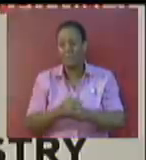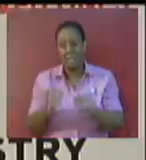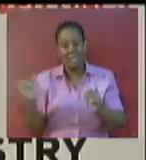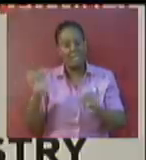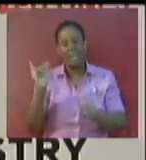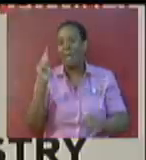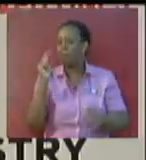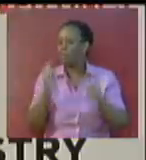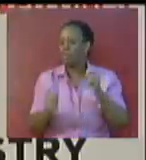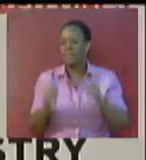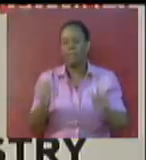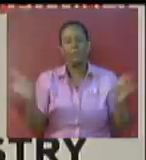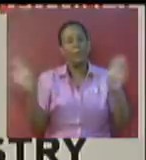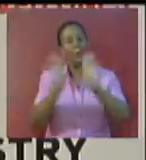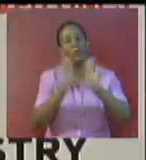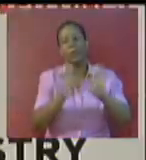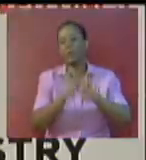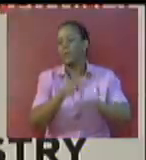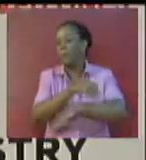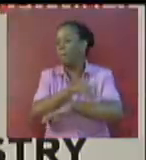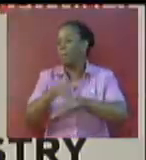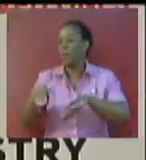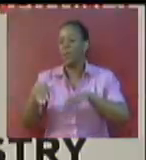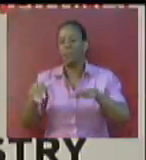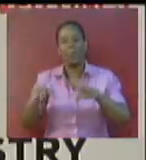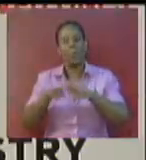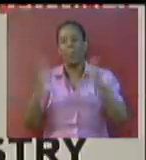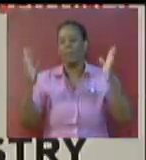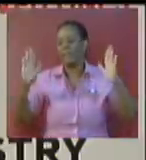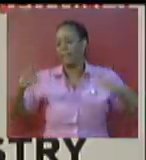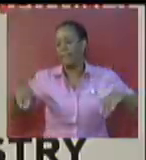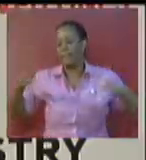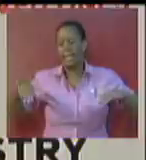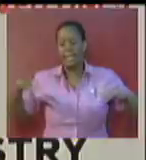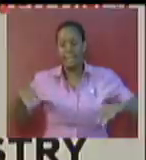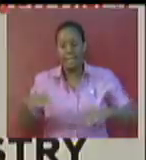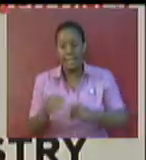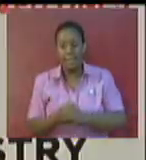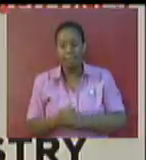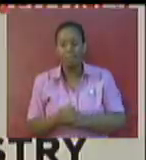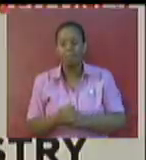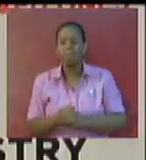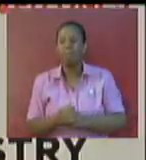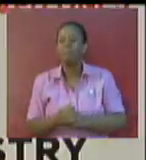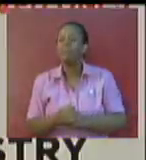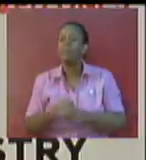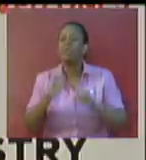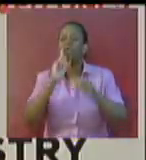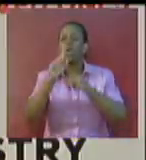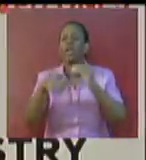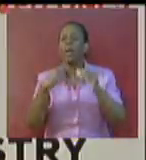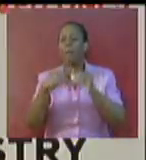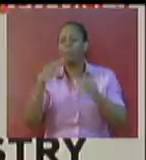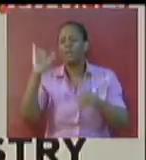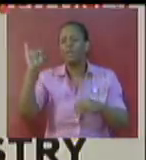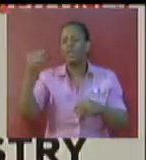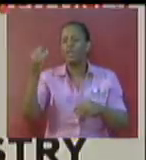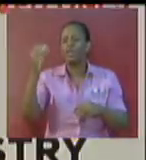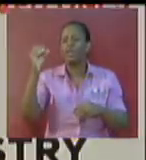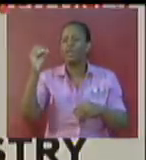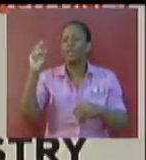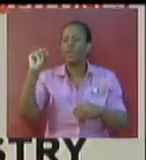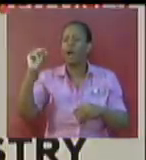people come back into the country. As it relates to the Johnson & Johnson vaccine, it has not been approved by WHO at this